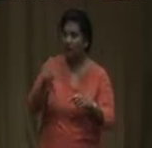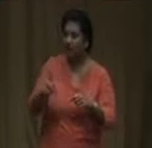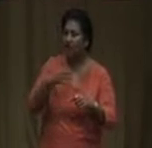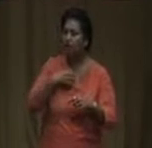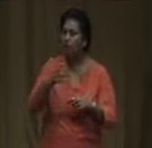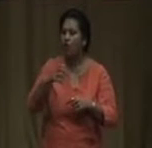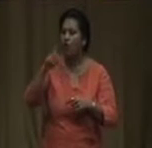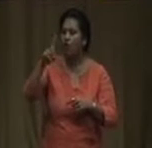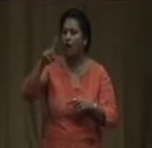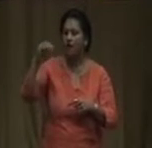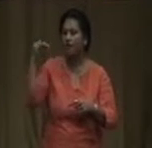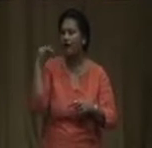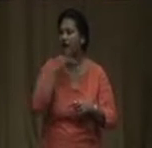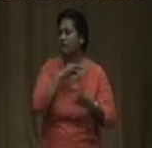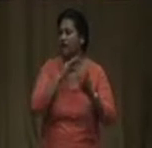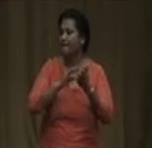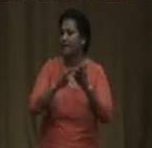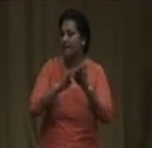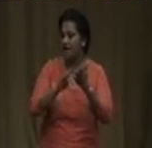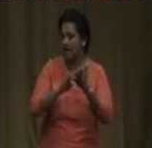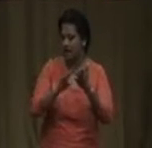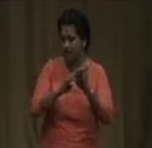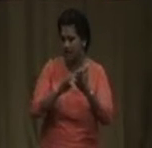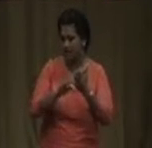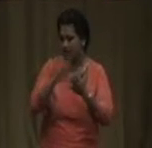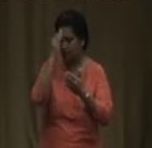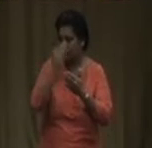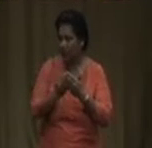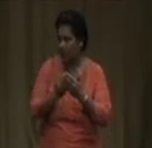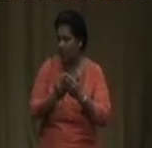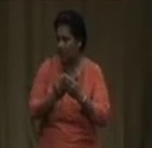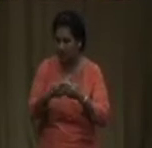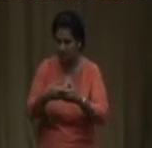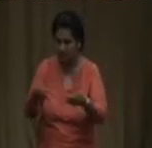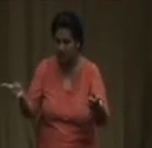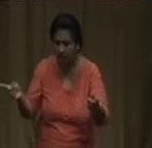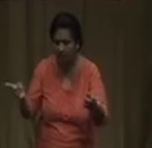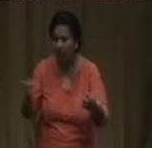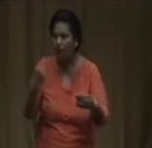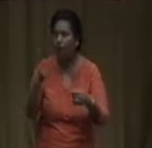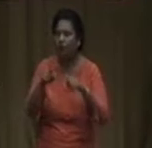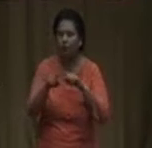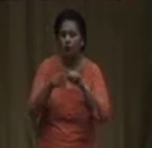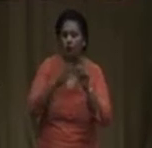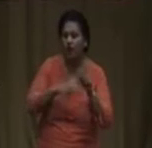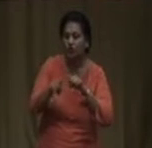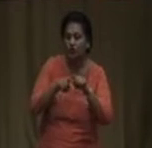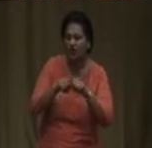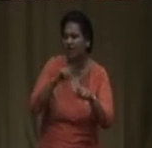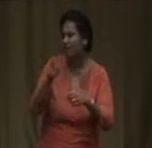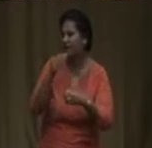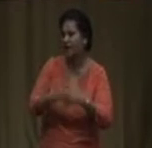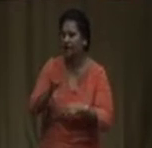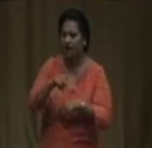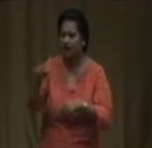million places for learners who are qualified for a seat in tertiary education who will not have the privilege of a tertiary